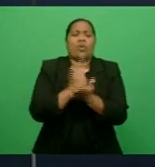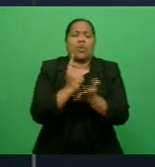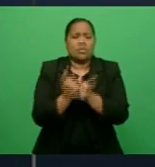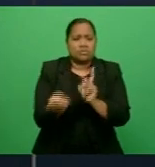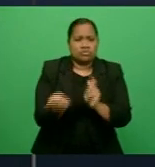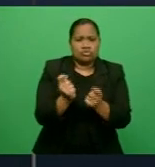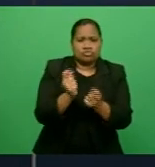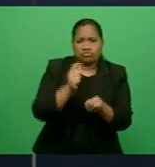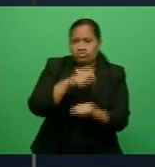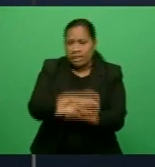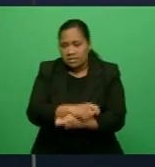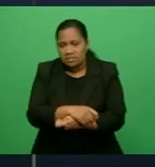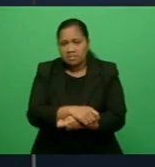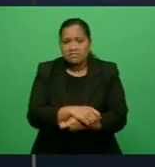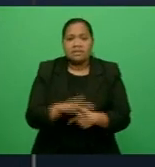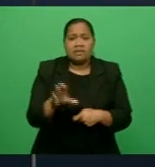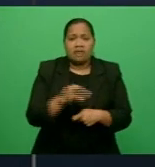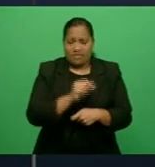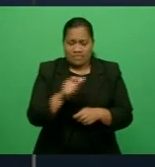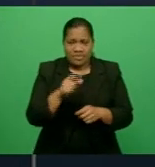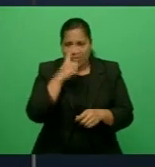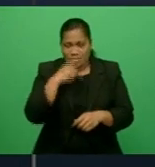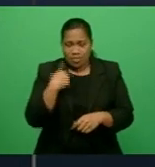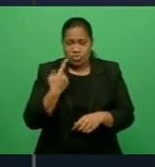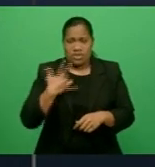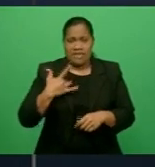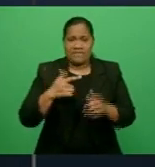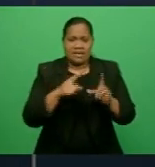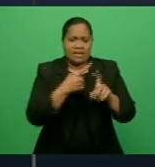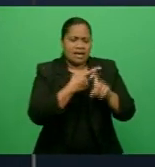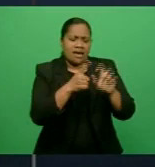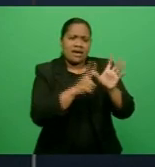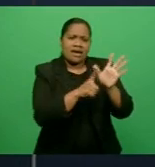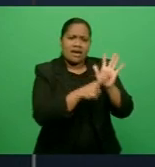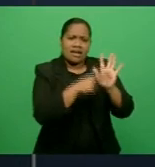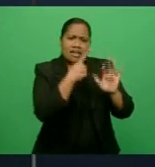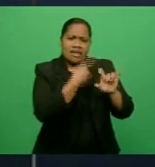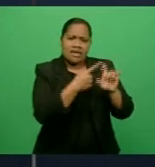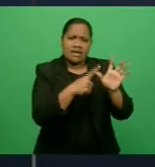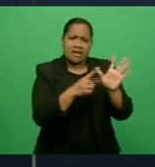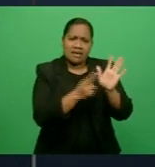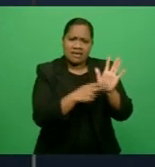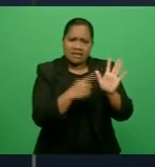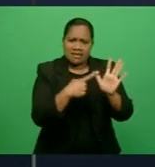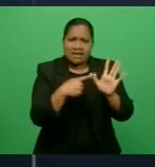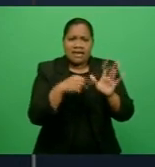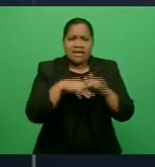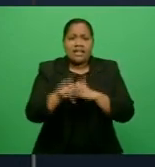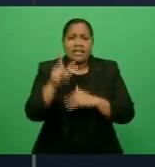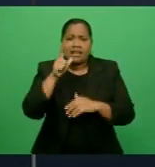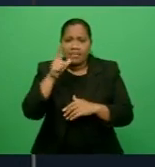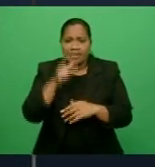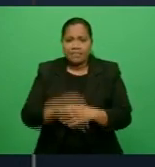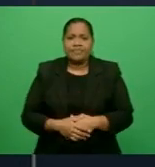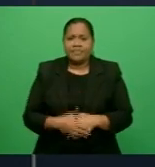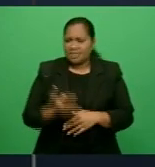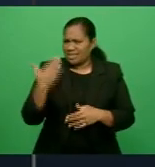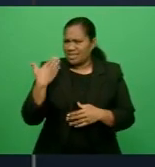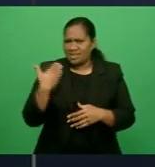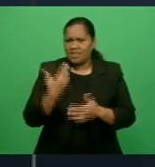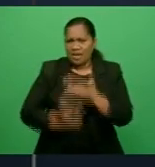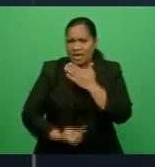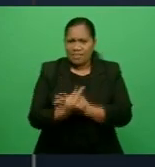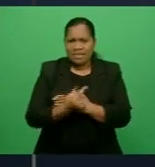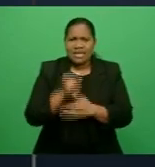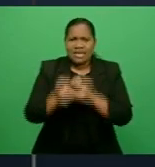for residents of Kalakana in Lami, 9 months after 3-year-old Tale Raikandroka went missing. FBC News visited